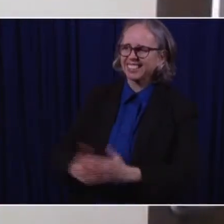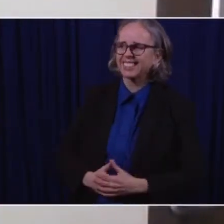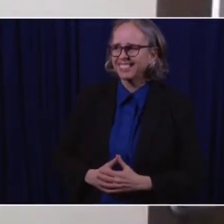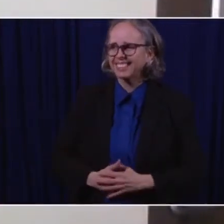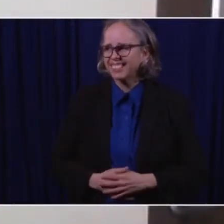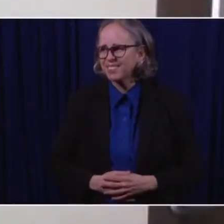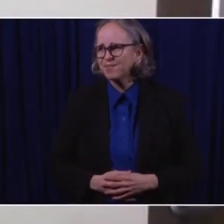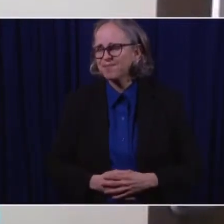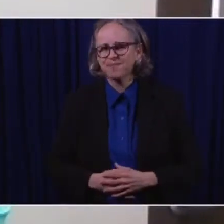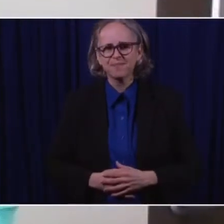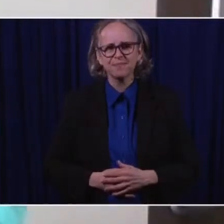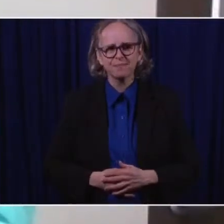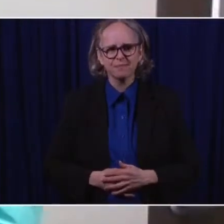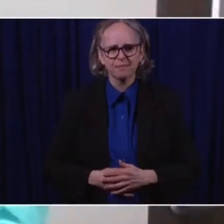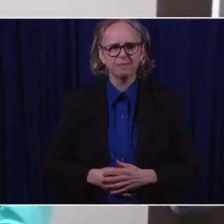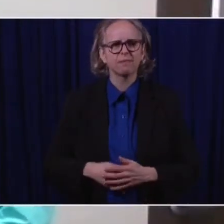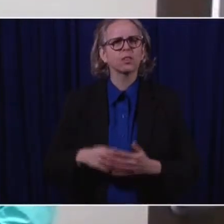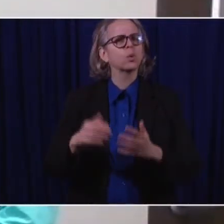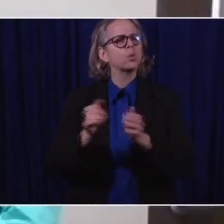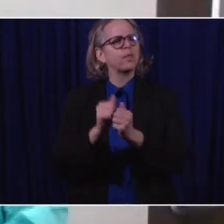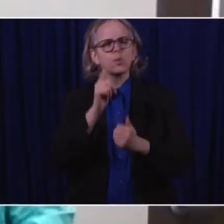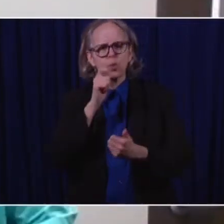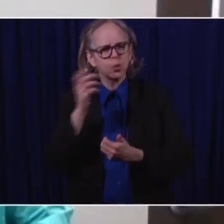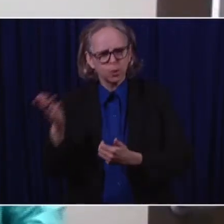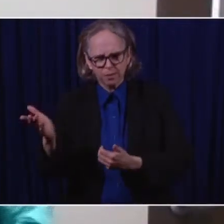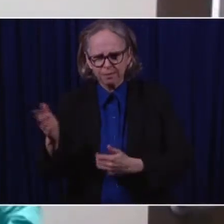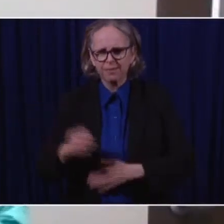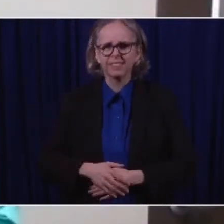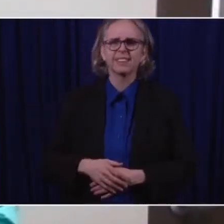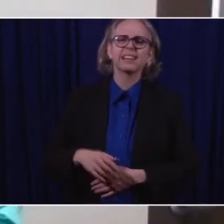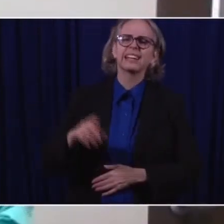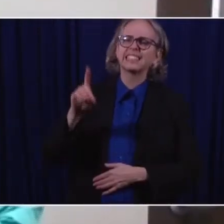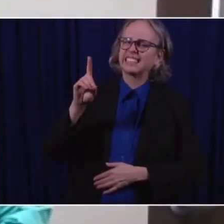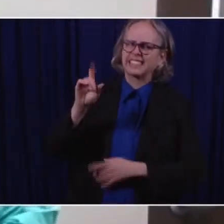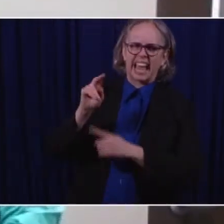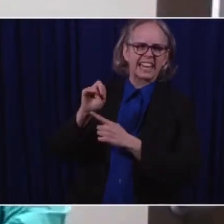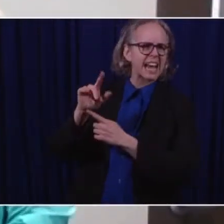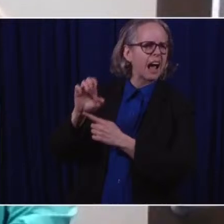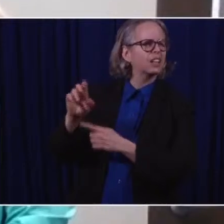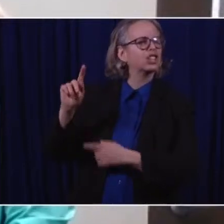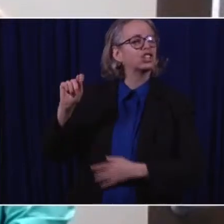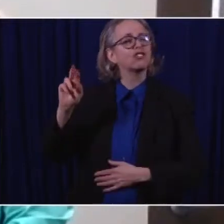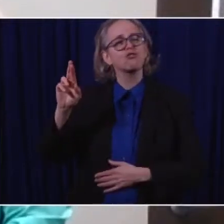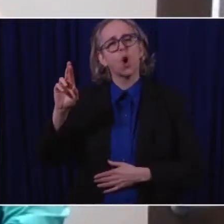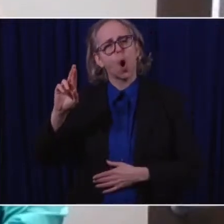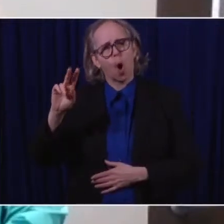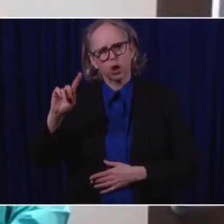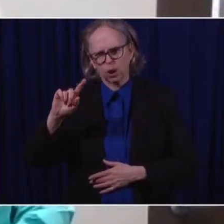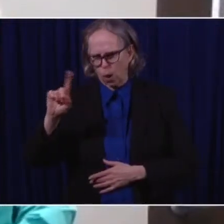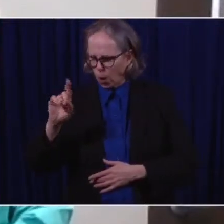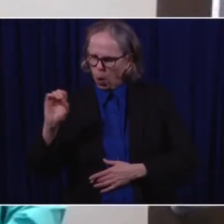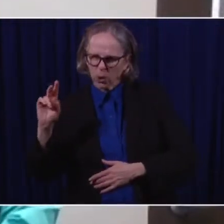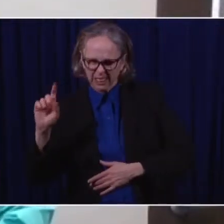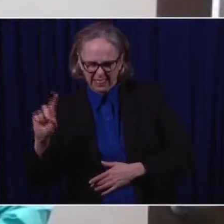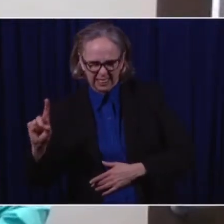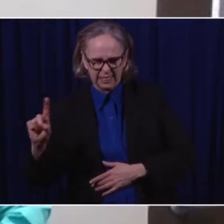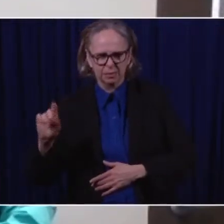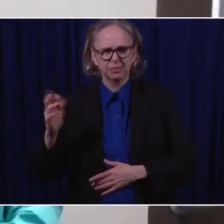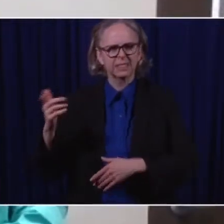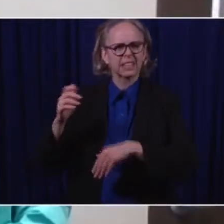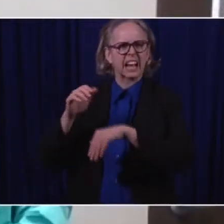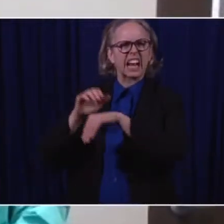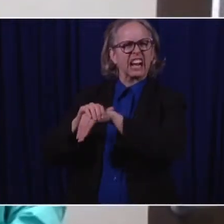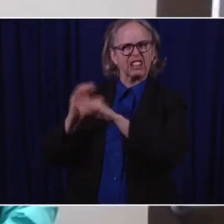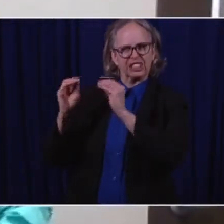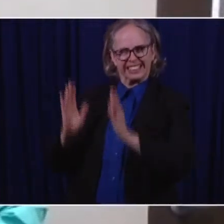With us today also is Danielle Stoltz, English teacher. Mrs. Stoltz, thanks for joining us. We appreciate it very